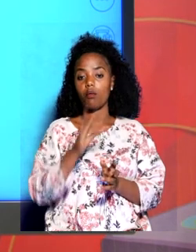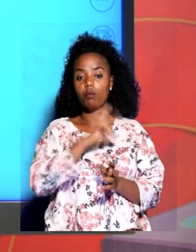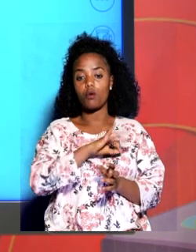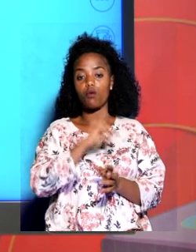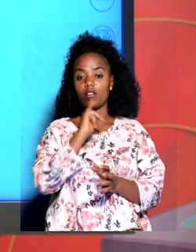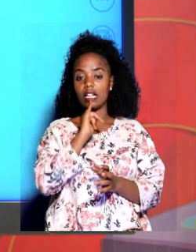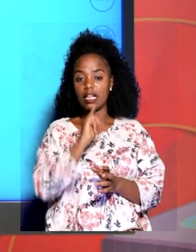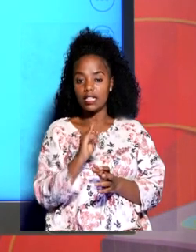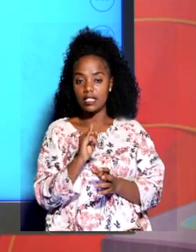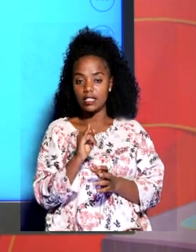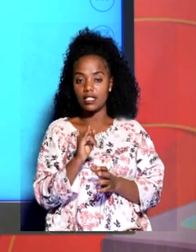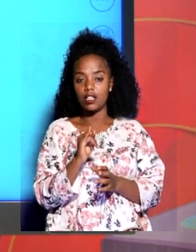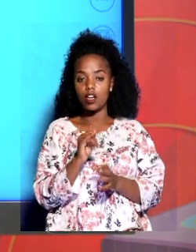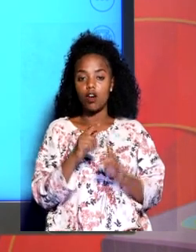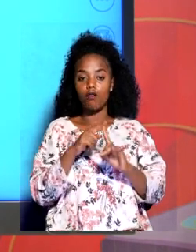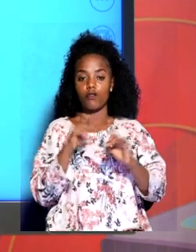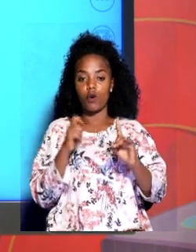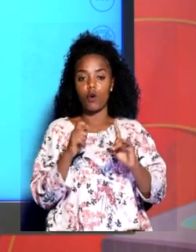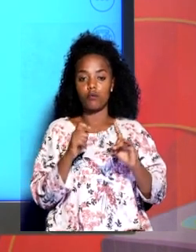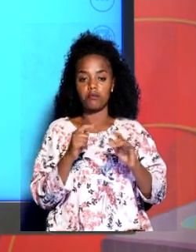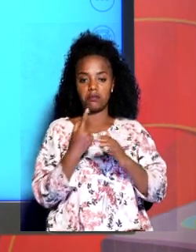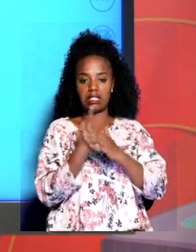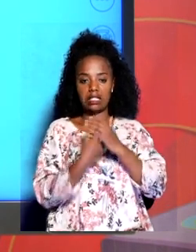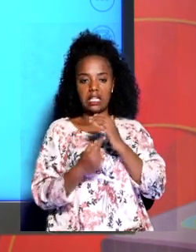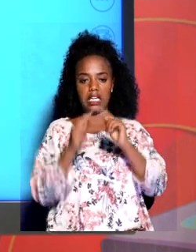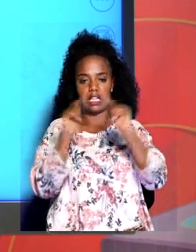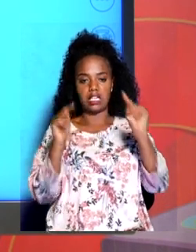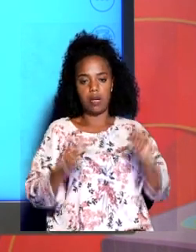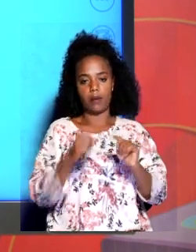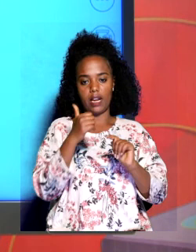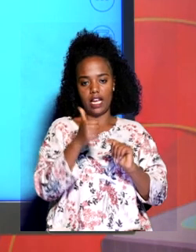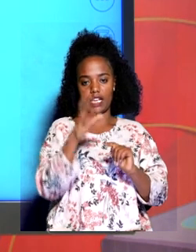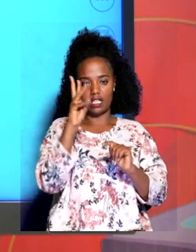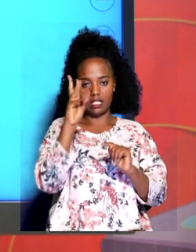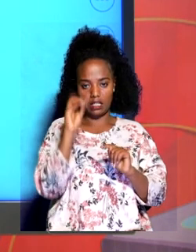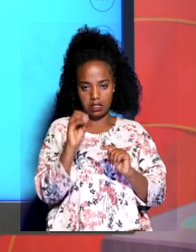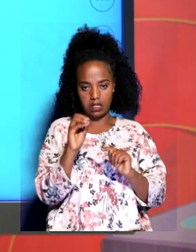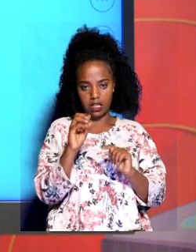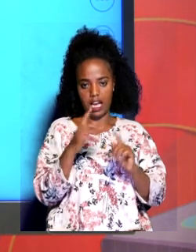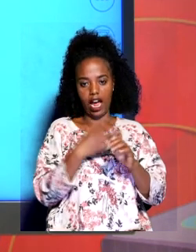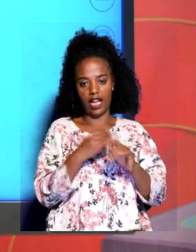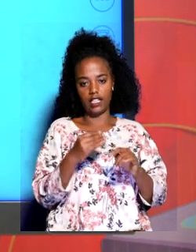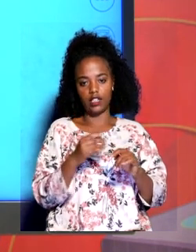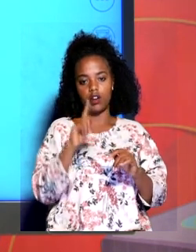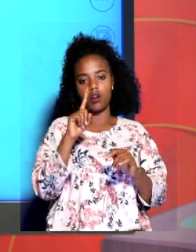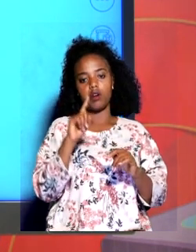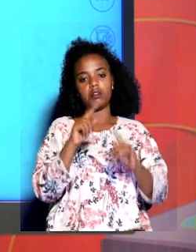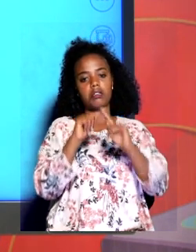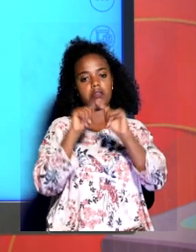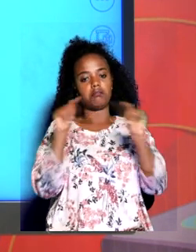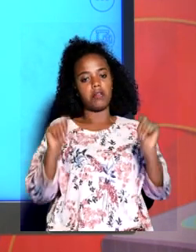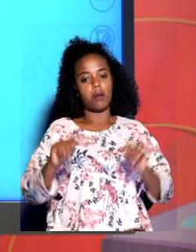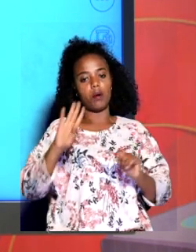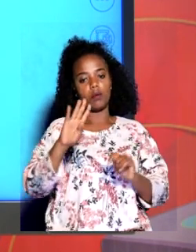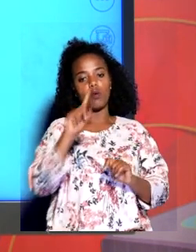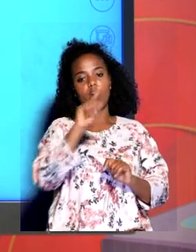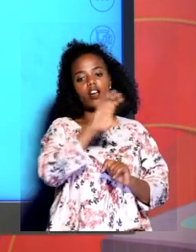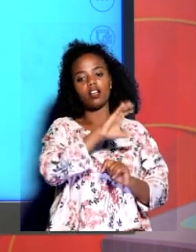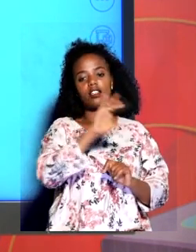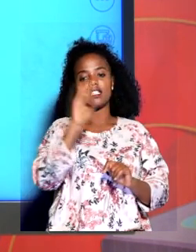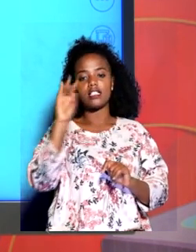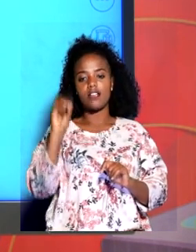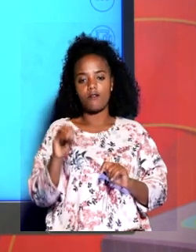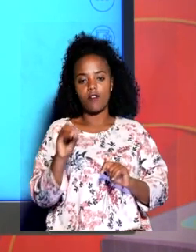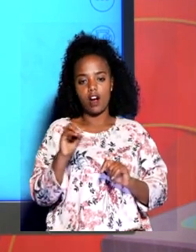is from a single table A, we get 60 birr. From a single table B, we have 170 birr. If